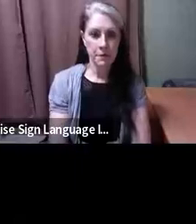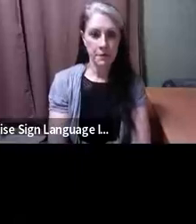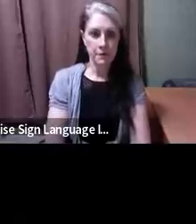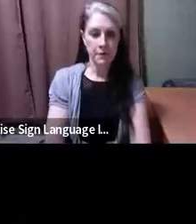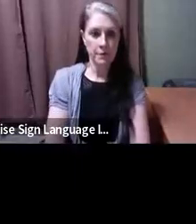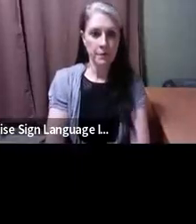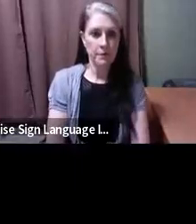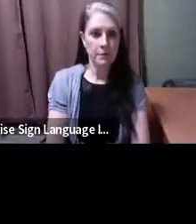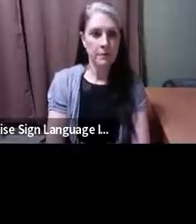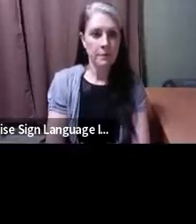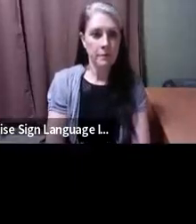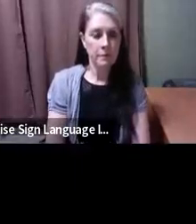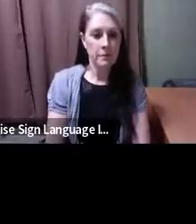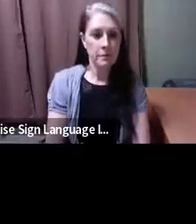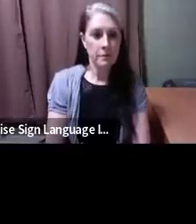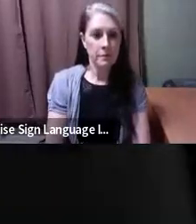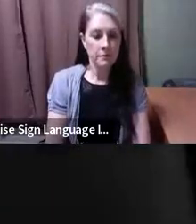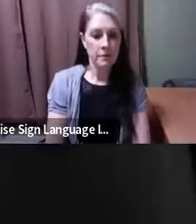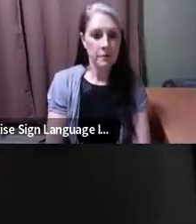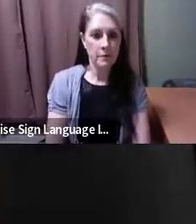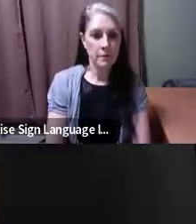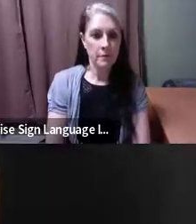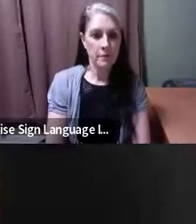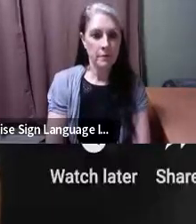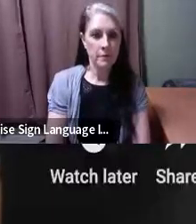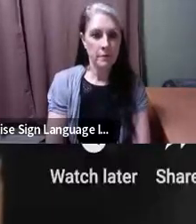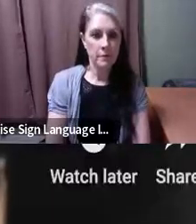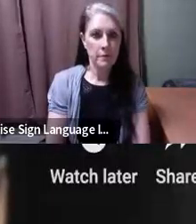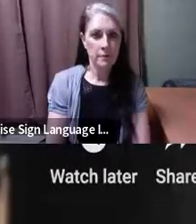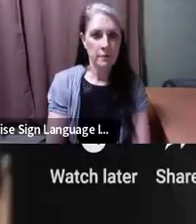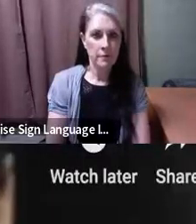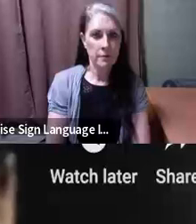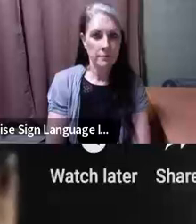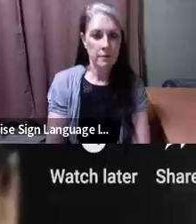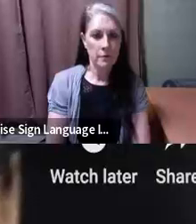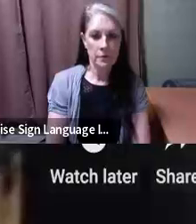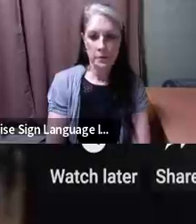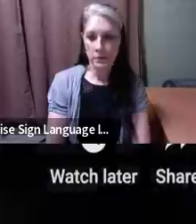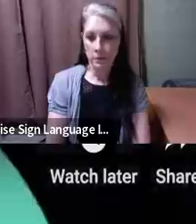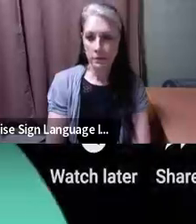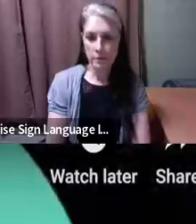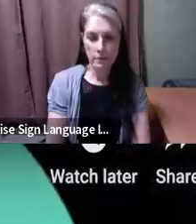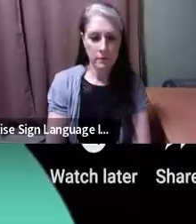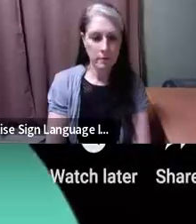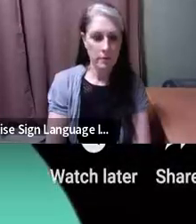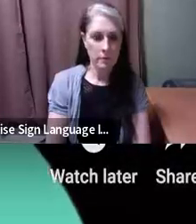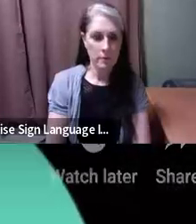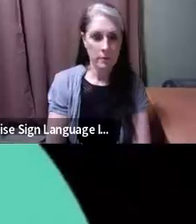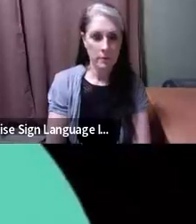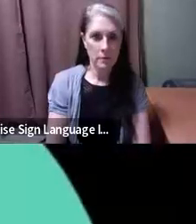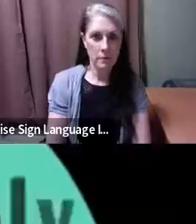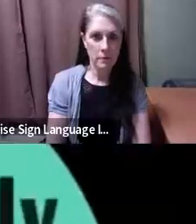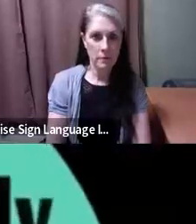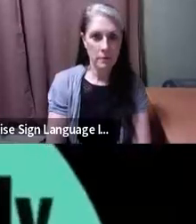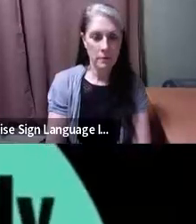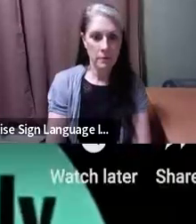And imagine, What choices can we make to truly accelerate full inclusion? What choices can we make to